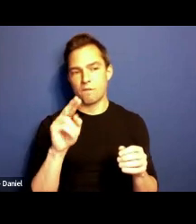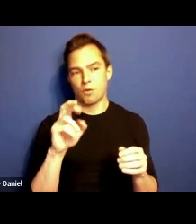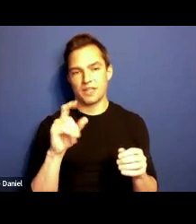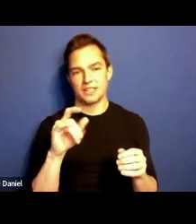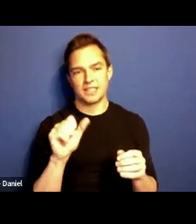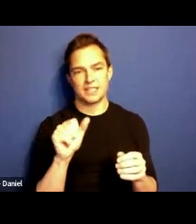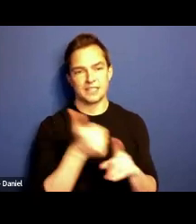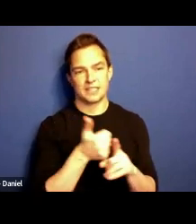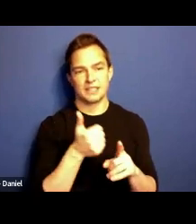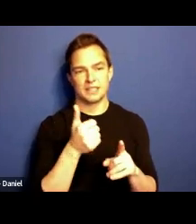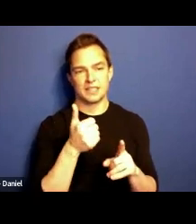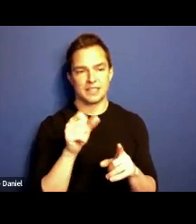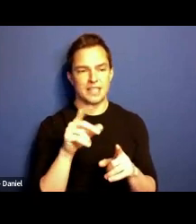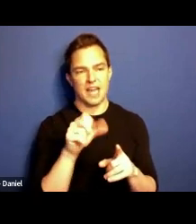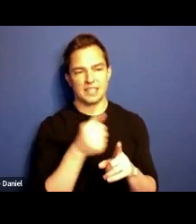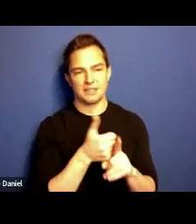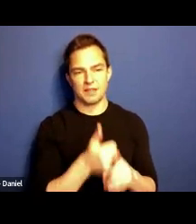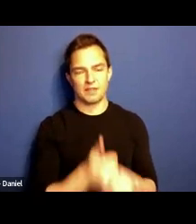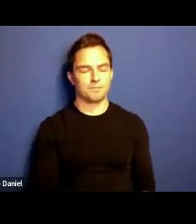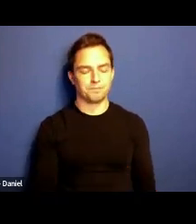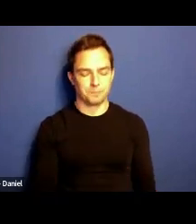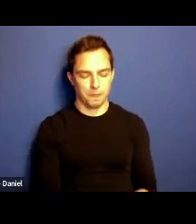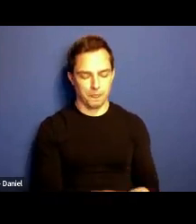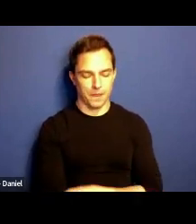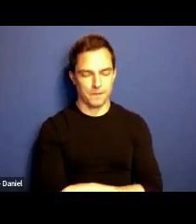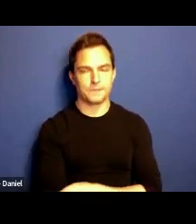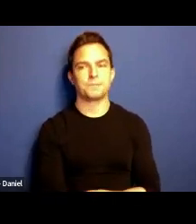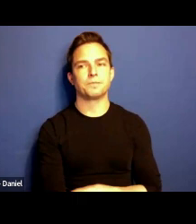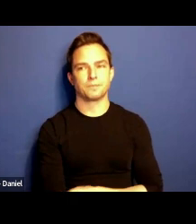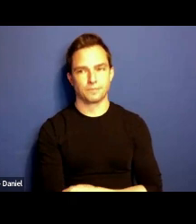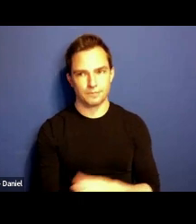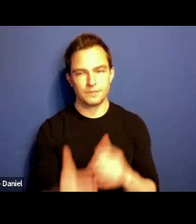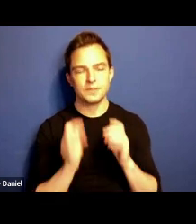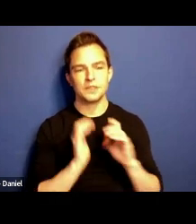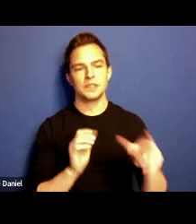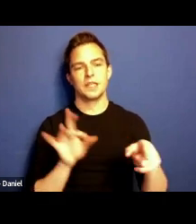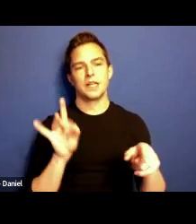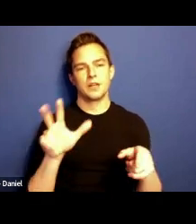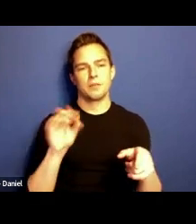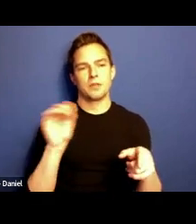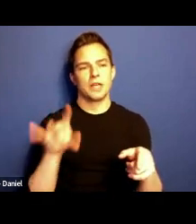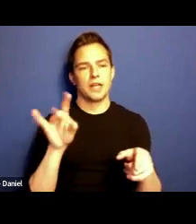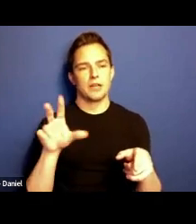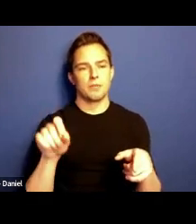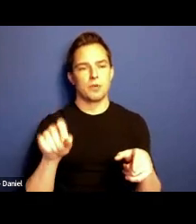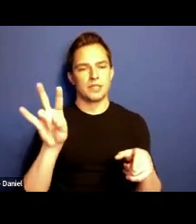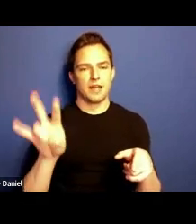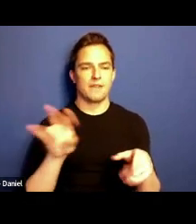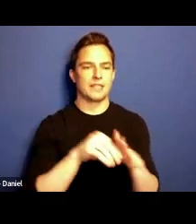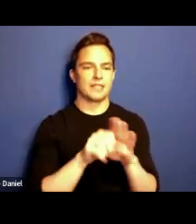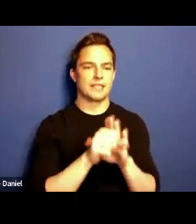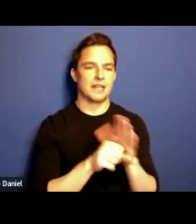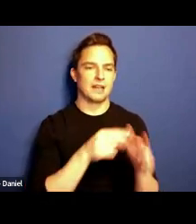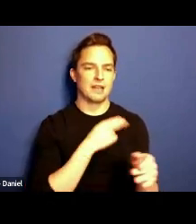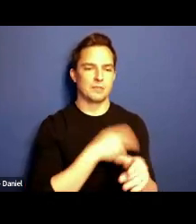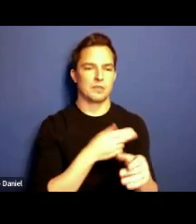This just looks at where forensic clients were. 83%, 83.7% were in state hospitals. A few